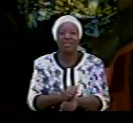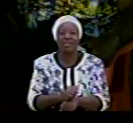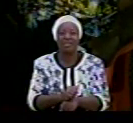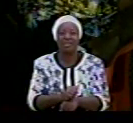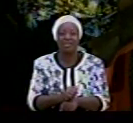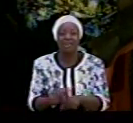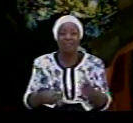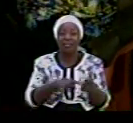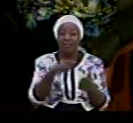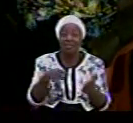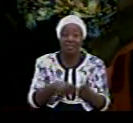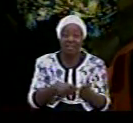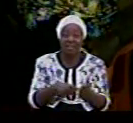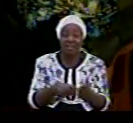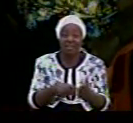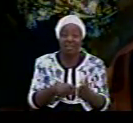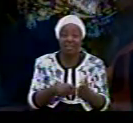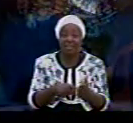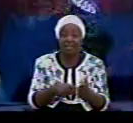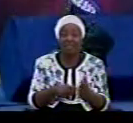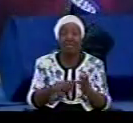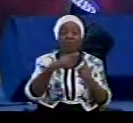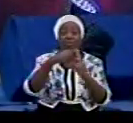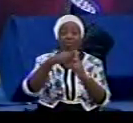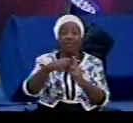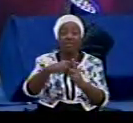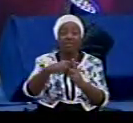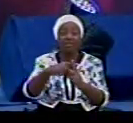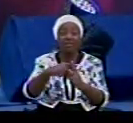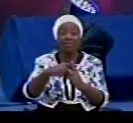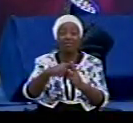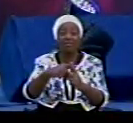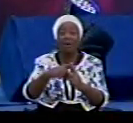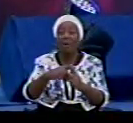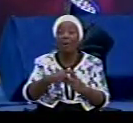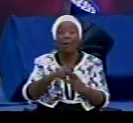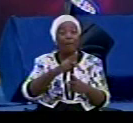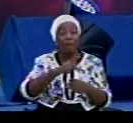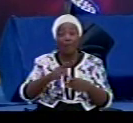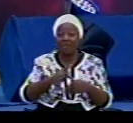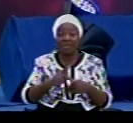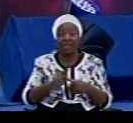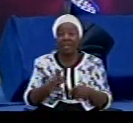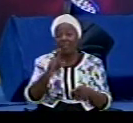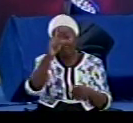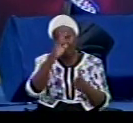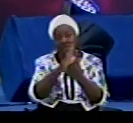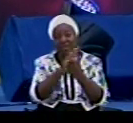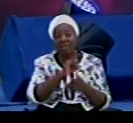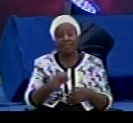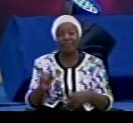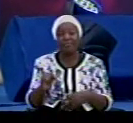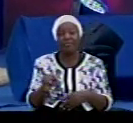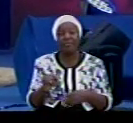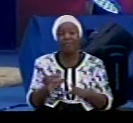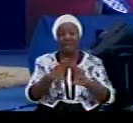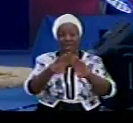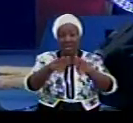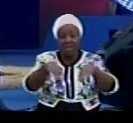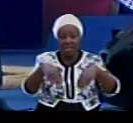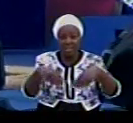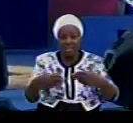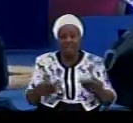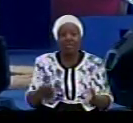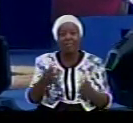This positive, practical believing grants